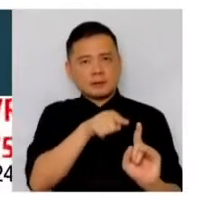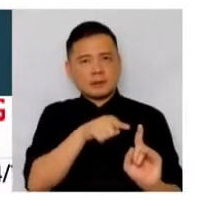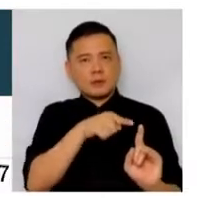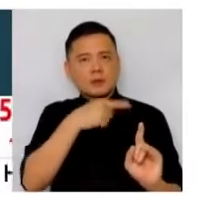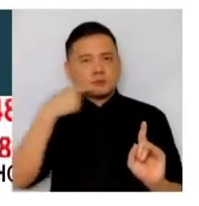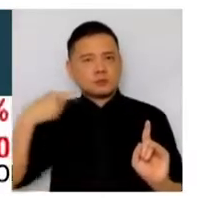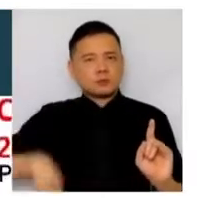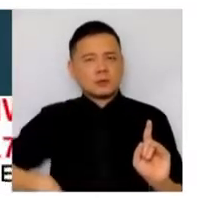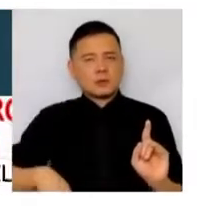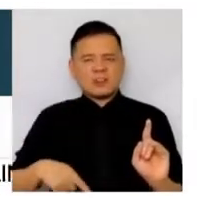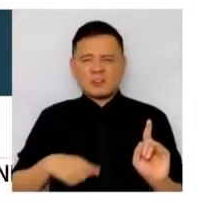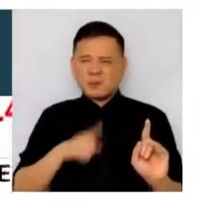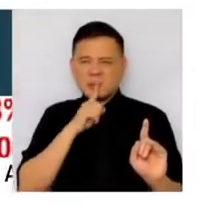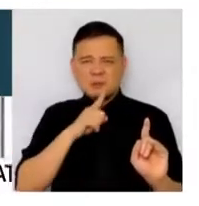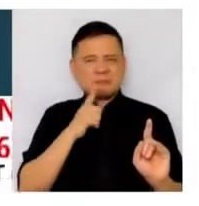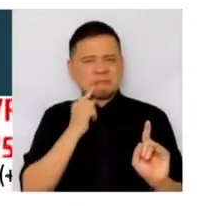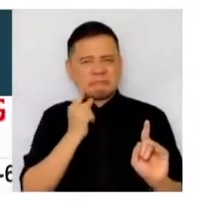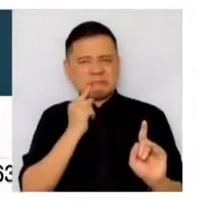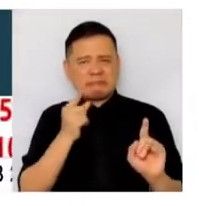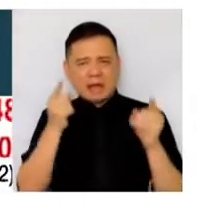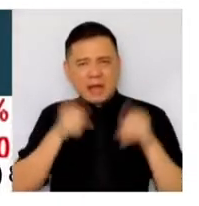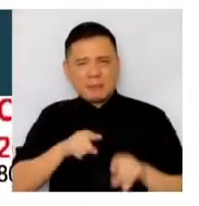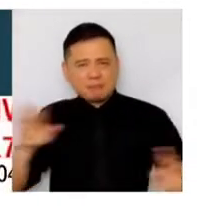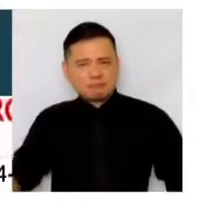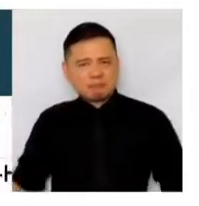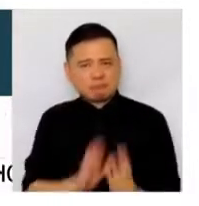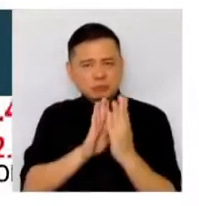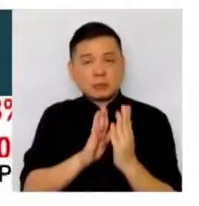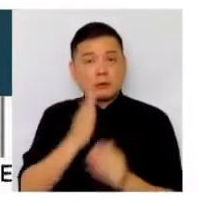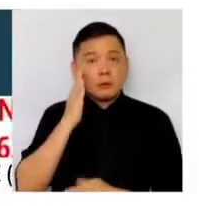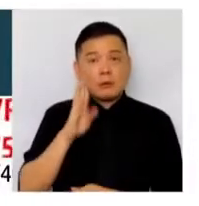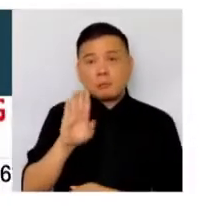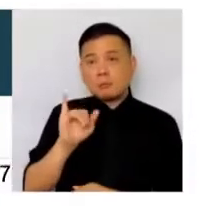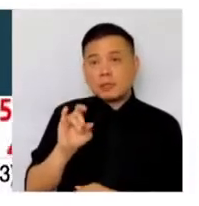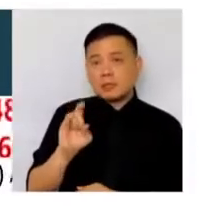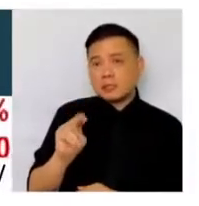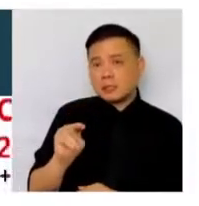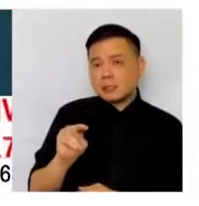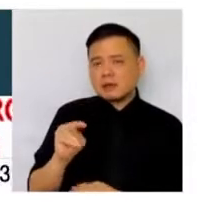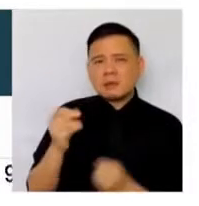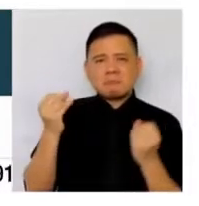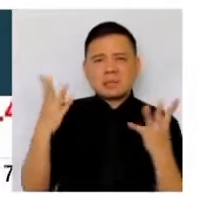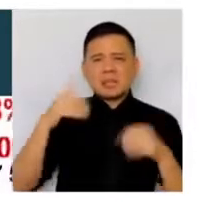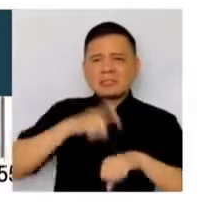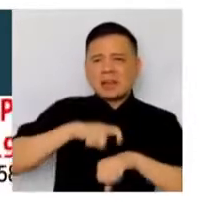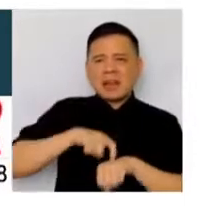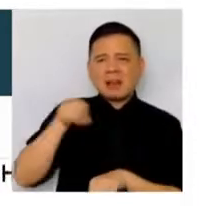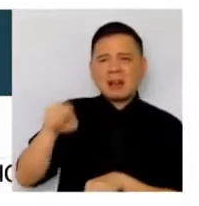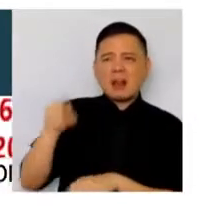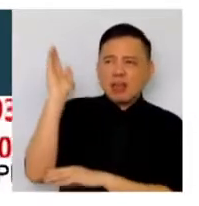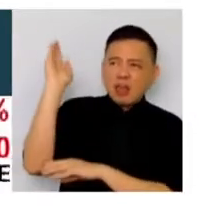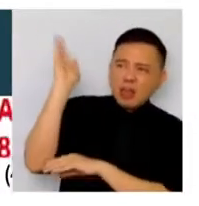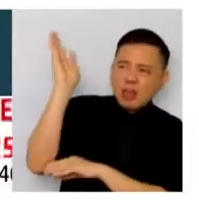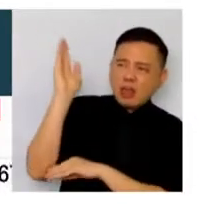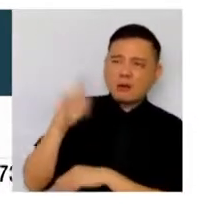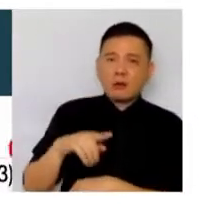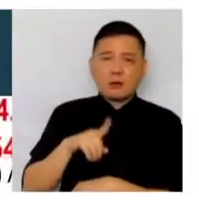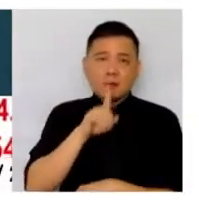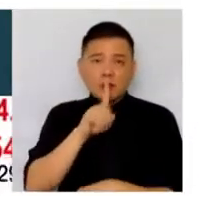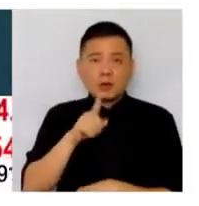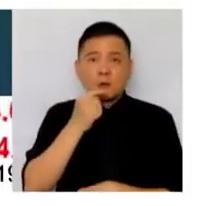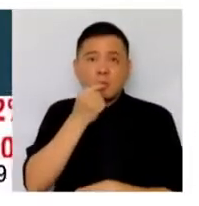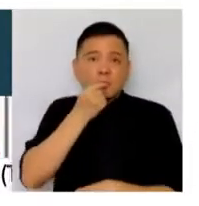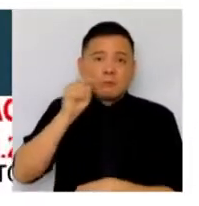I still doubt we will go there, because, you know, I'm sure you've heard Biden saying many, many, many times that Ukraine is not a core